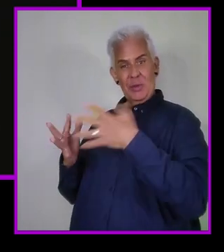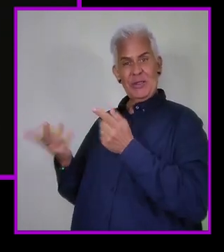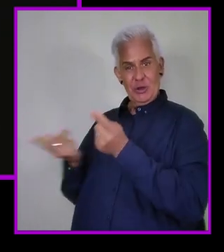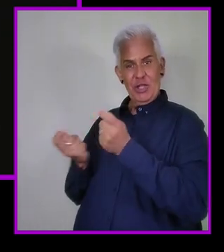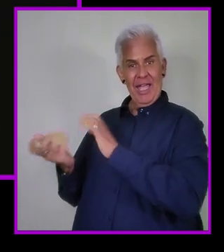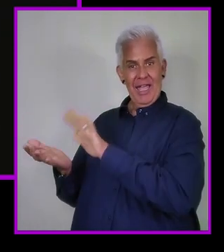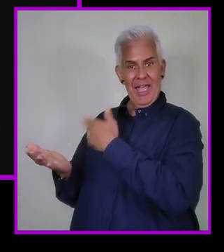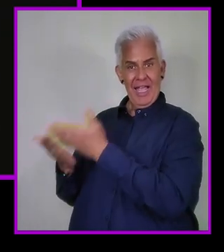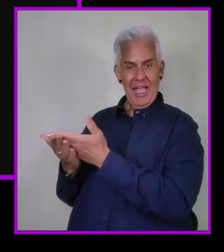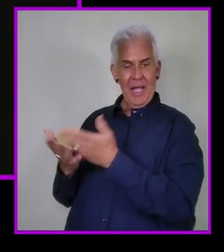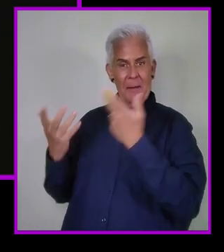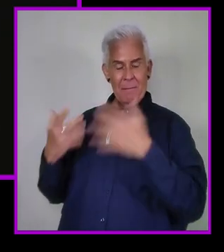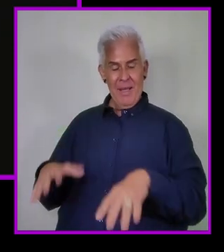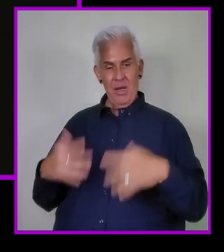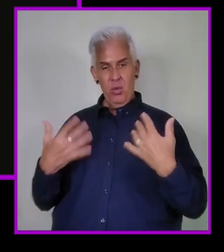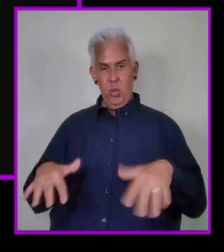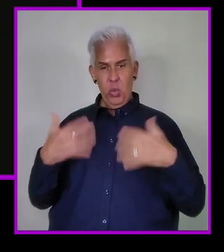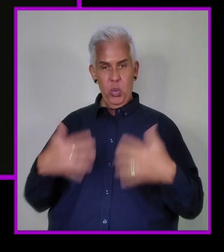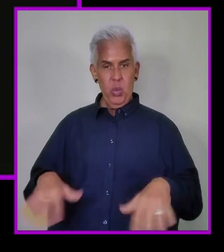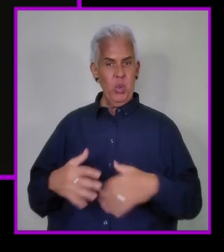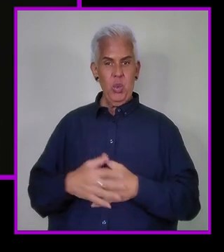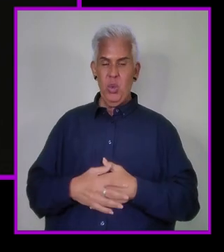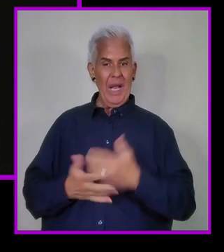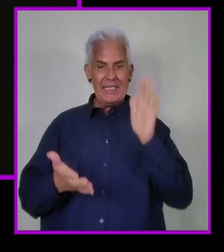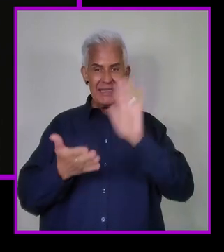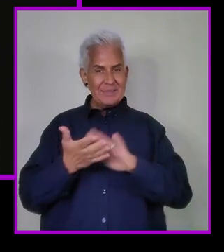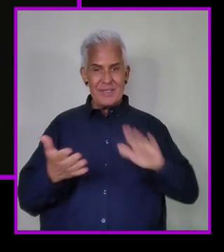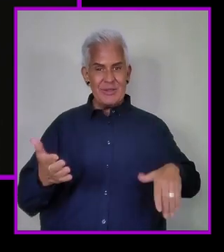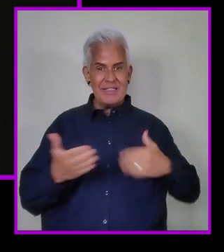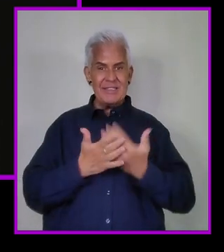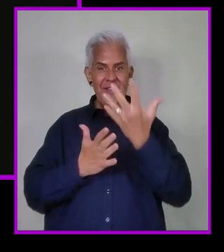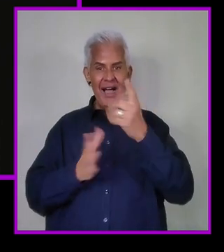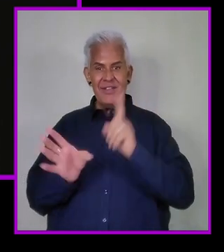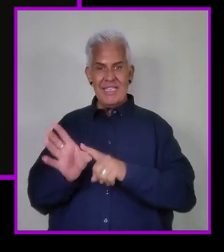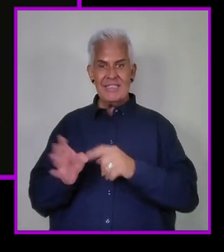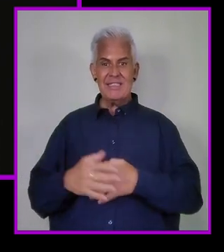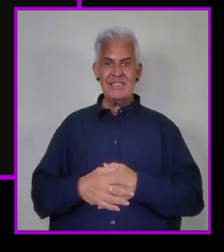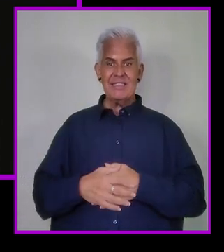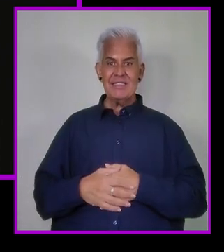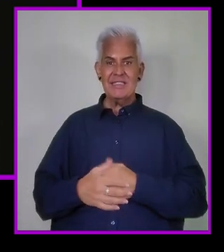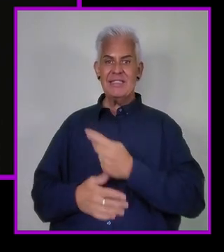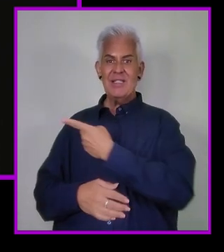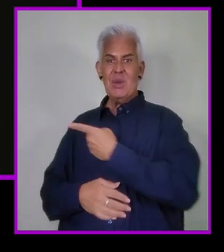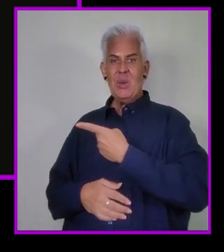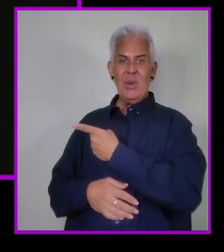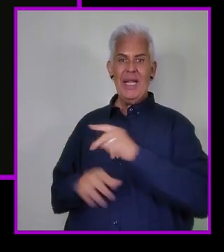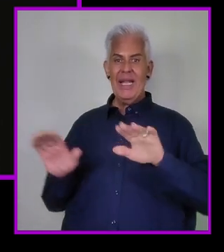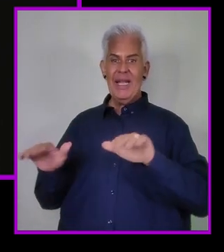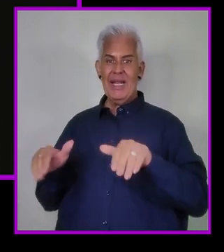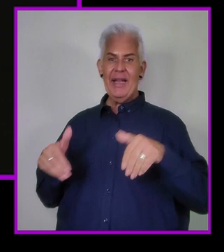because it's been, it's been a phenomenal experience. And I think... We kind of time out now, leaving